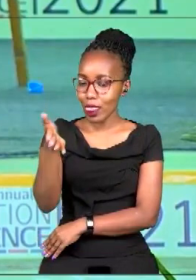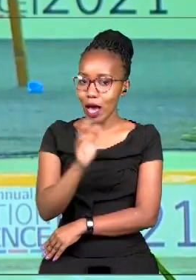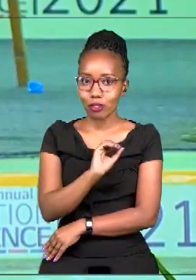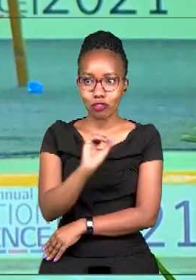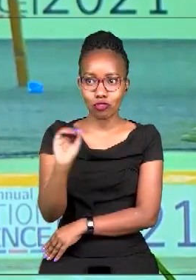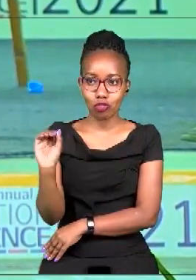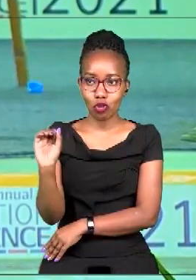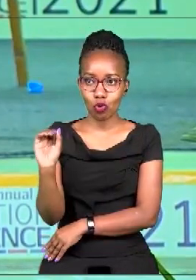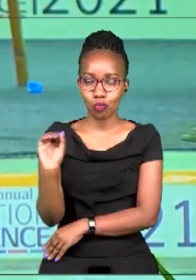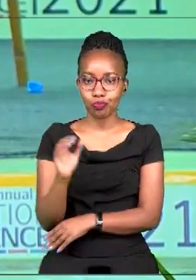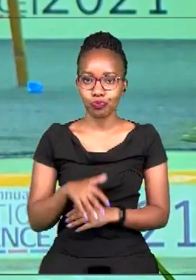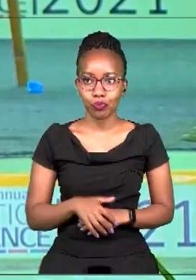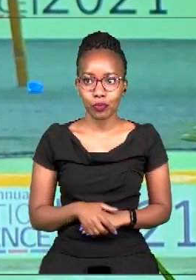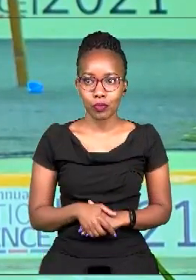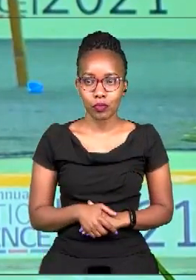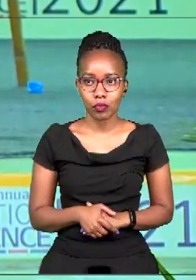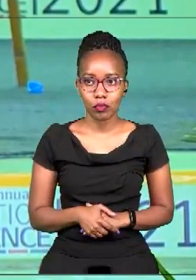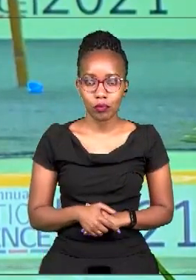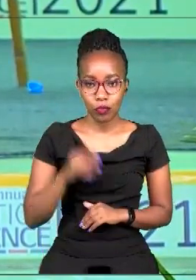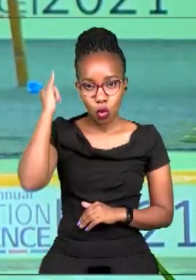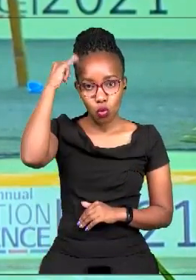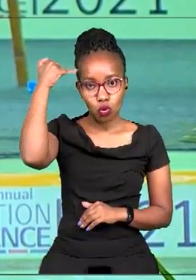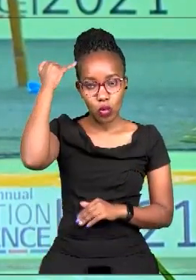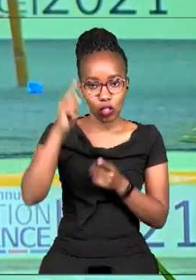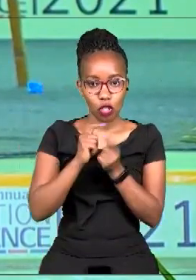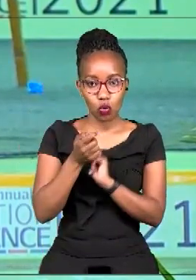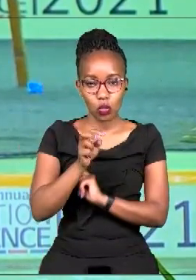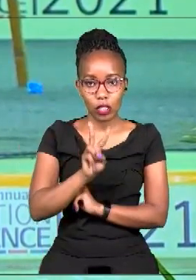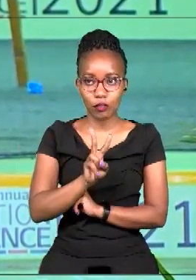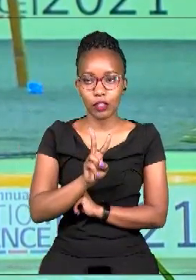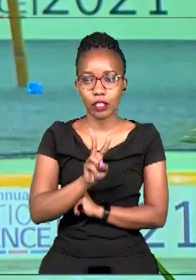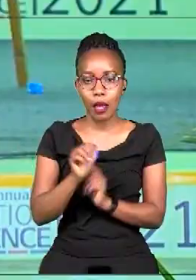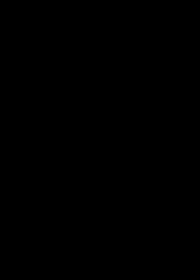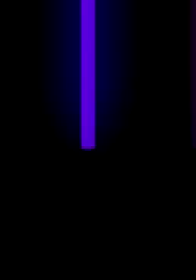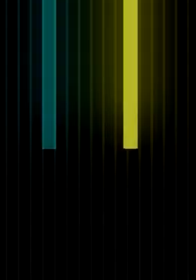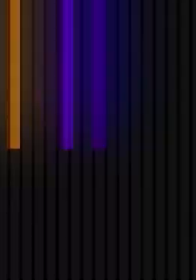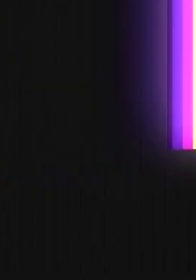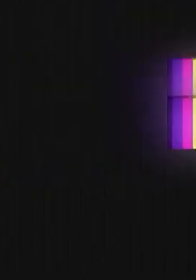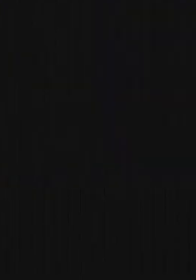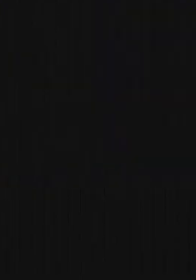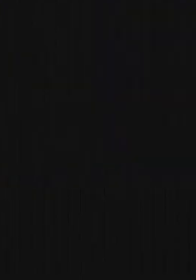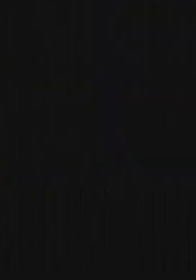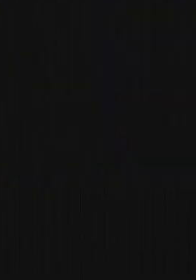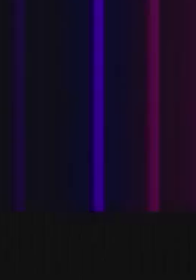rival, Raila Odinga. Joel Chacha, Switch TV, Wote, Makueni County.